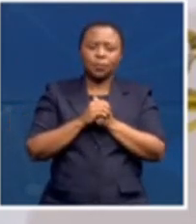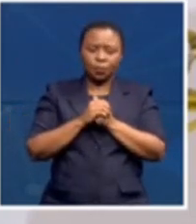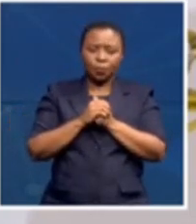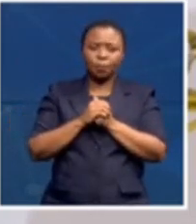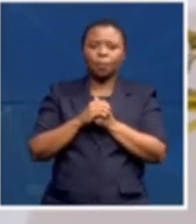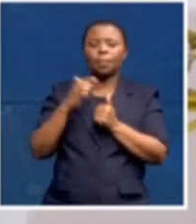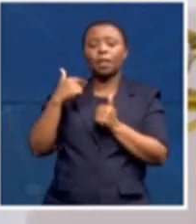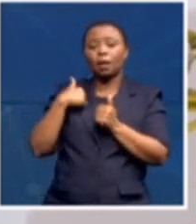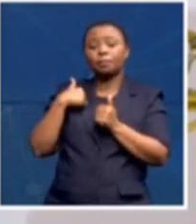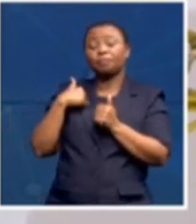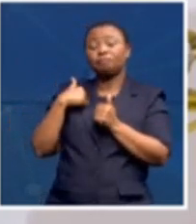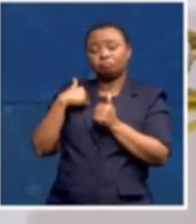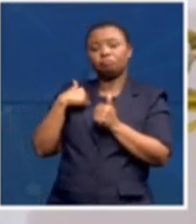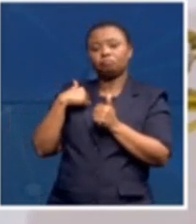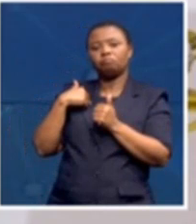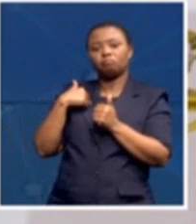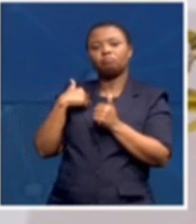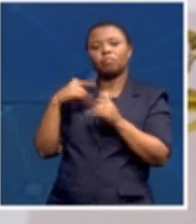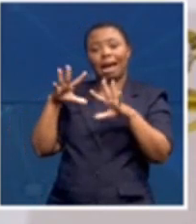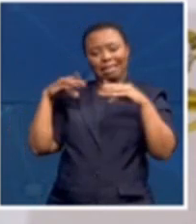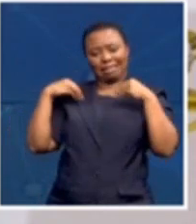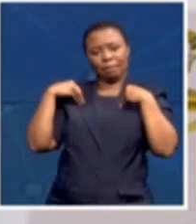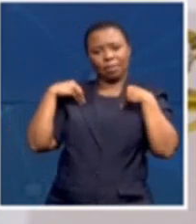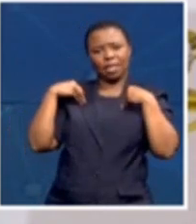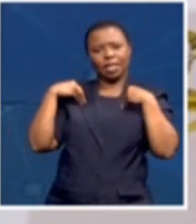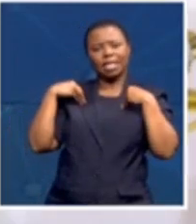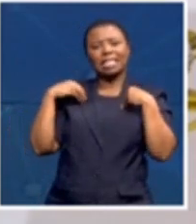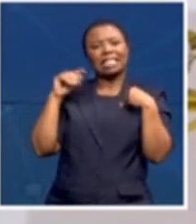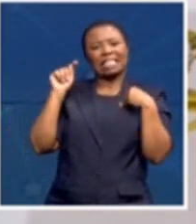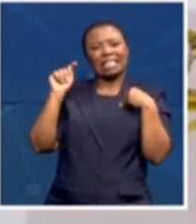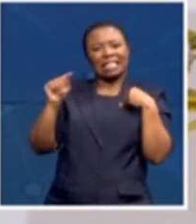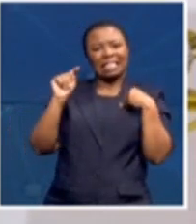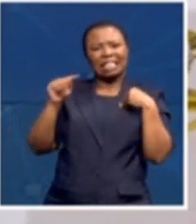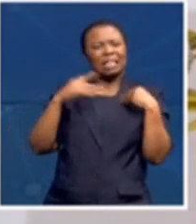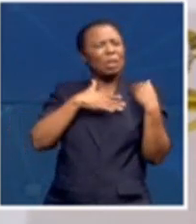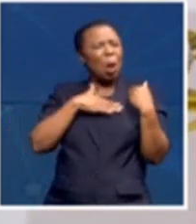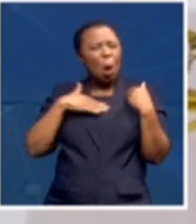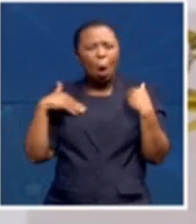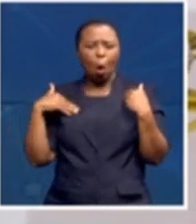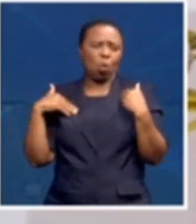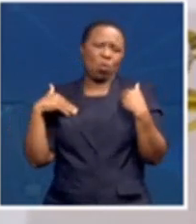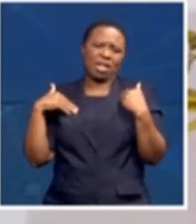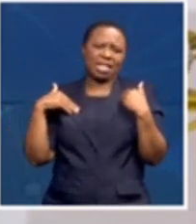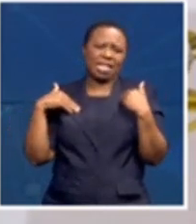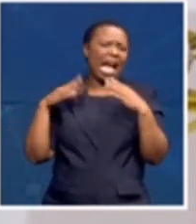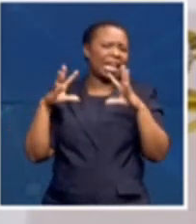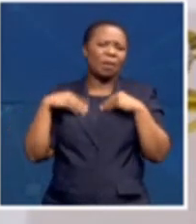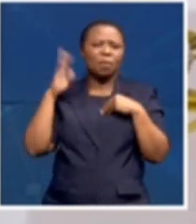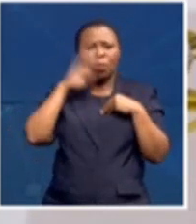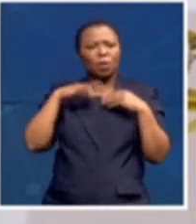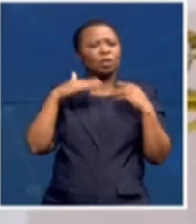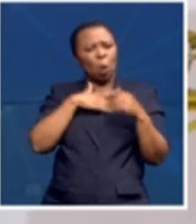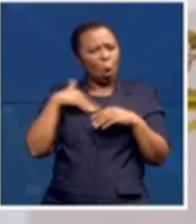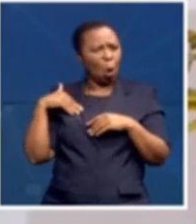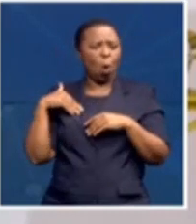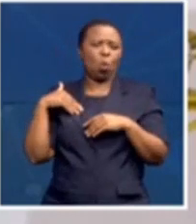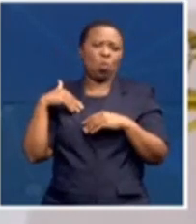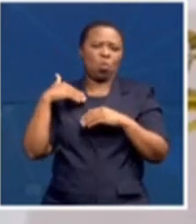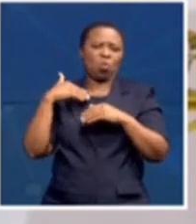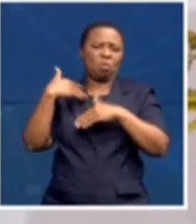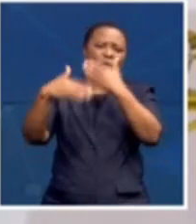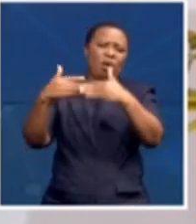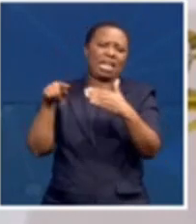and unacceptably slow, and therefore something had to change. And what we then agreed